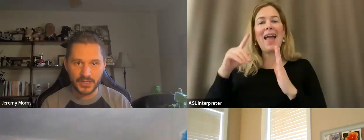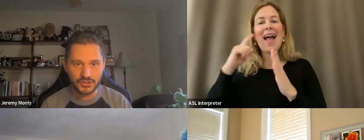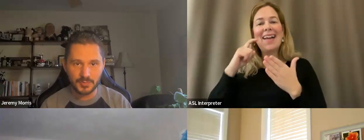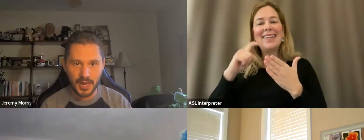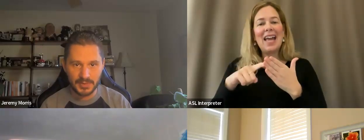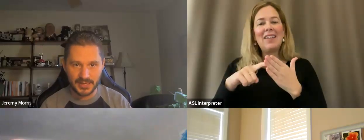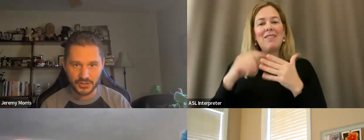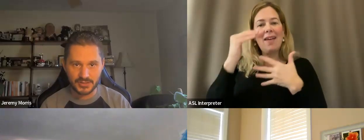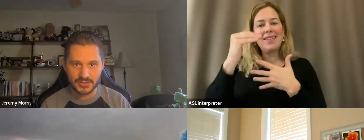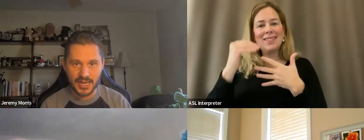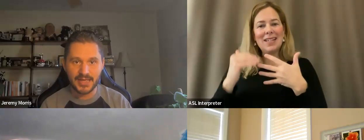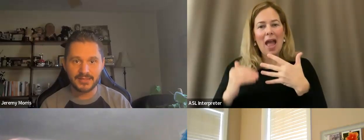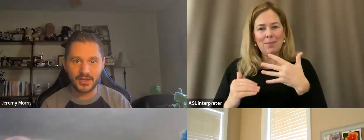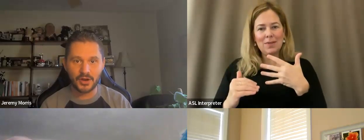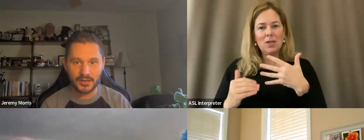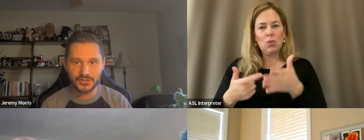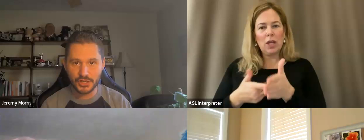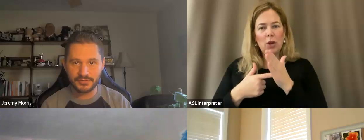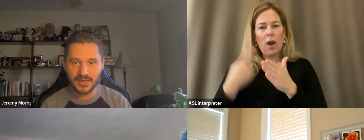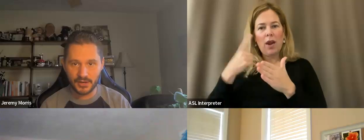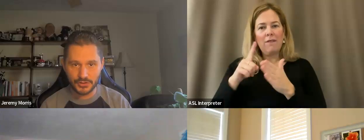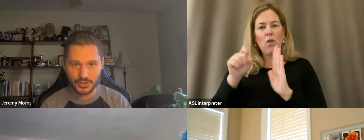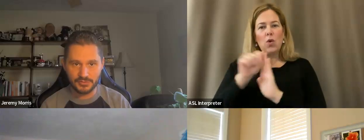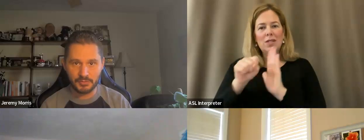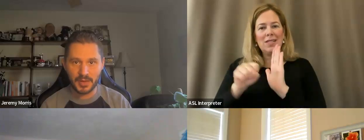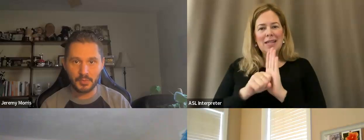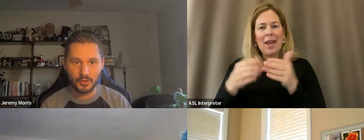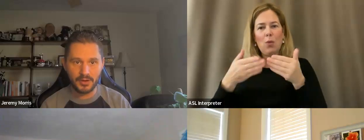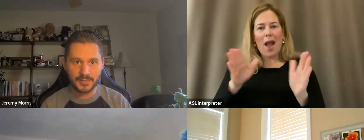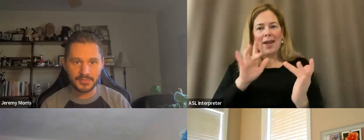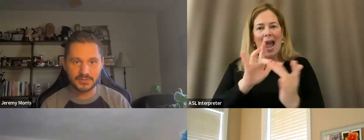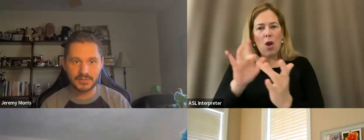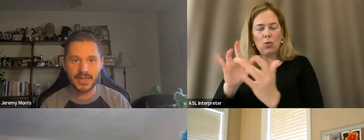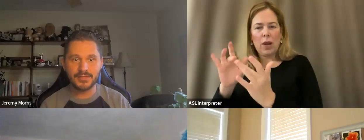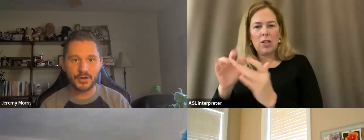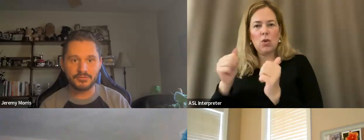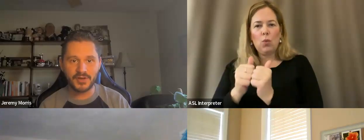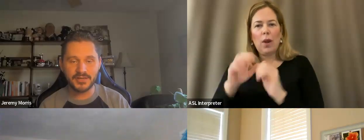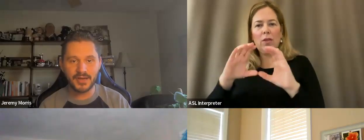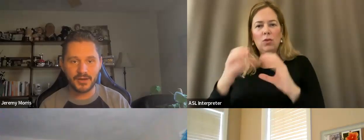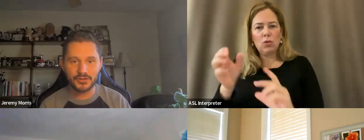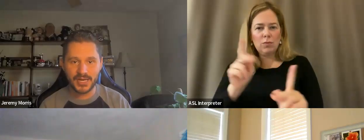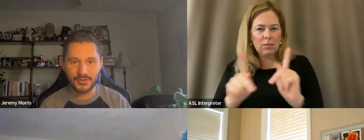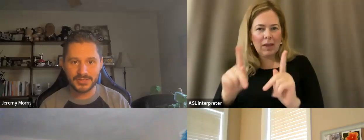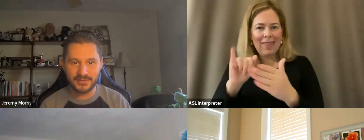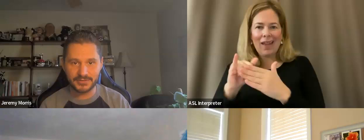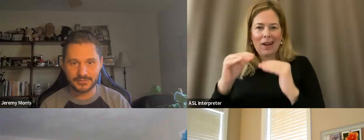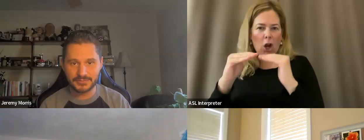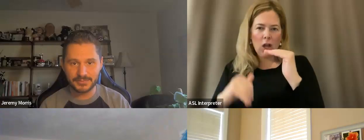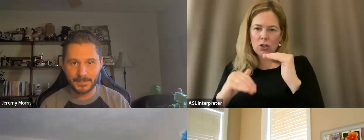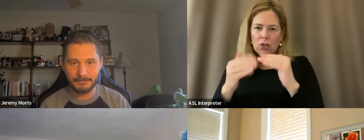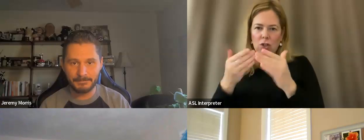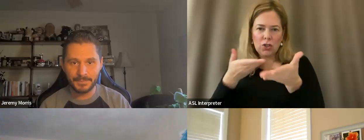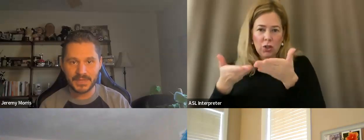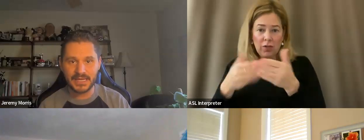statewide outreach to populations that are unserved and underserved by programs that are funded under Title VII,